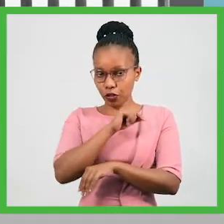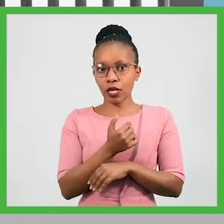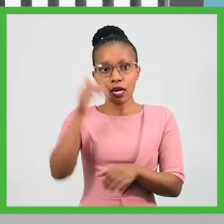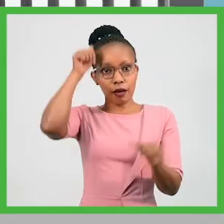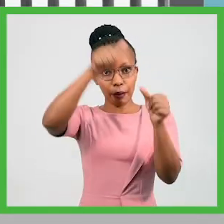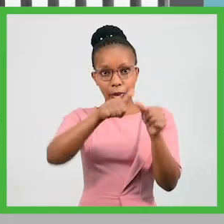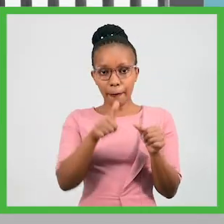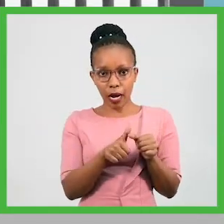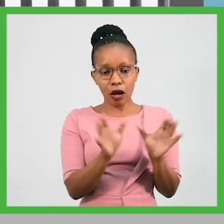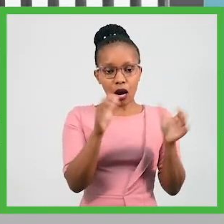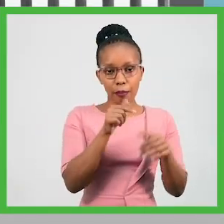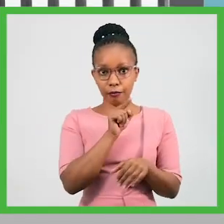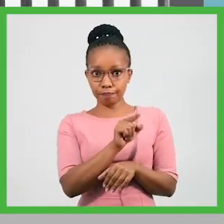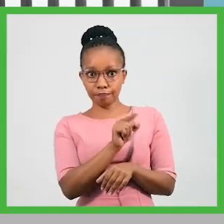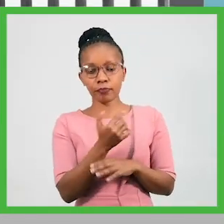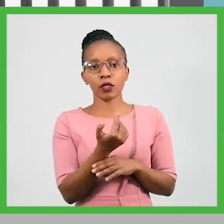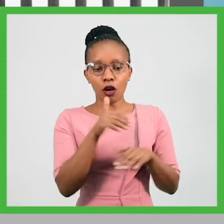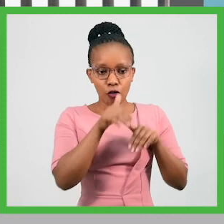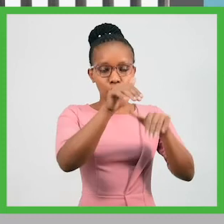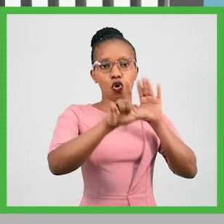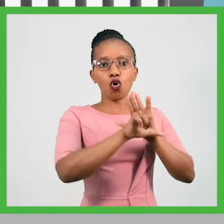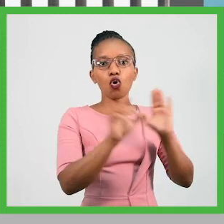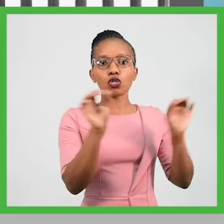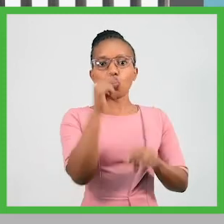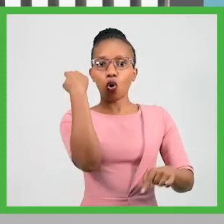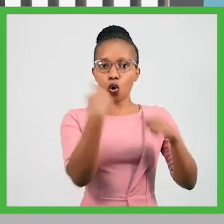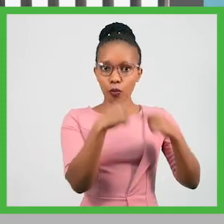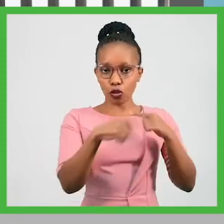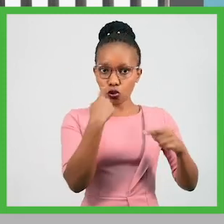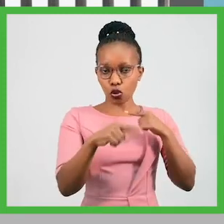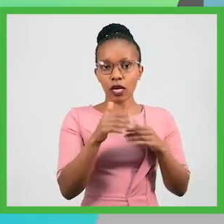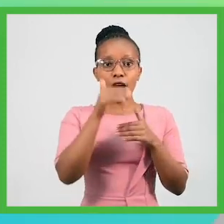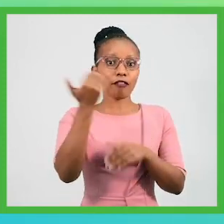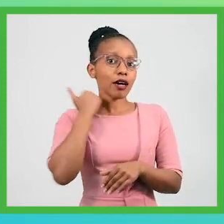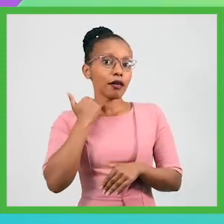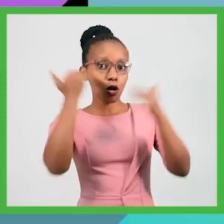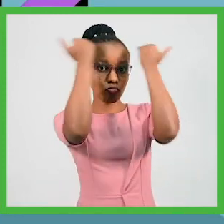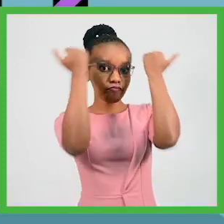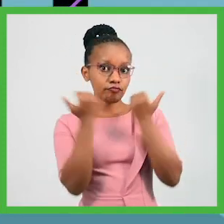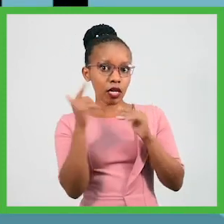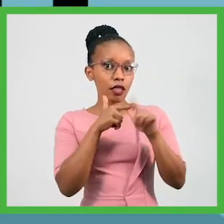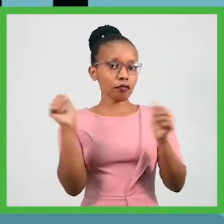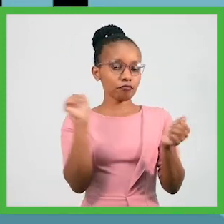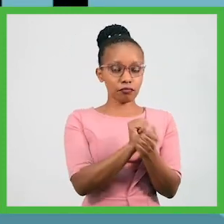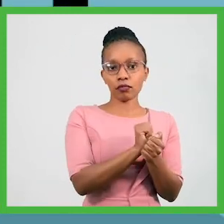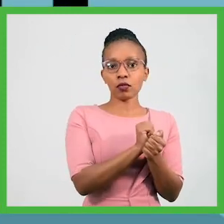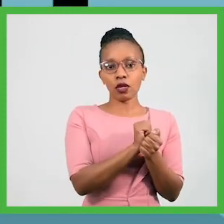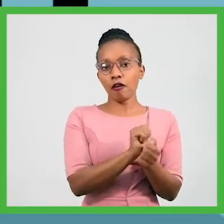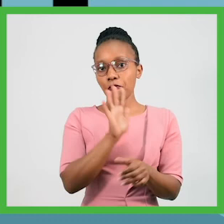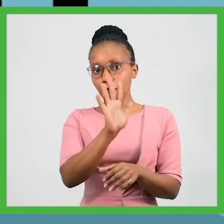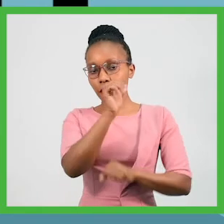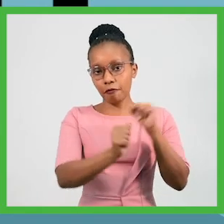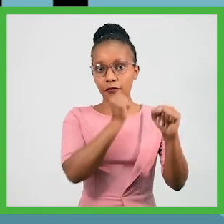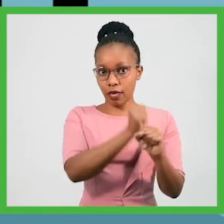Remember, parties found culpable of infringing the competition law may, following a criminal prosecution, be imprisoned for a term not